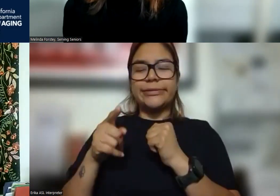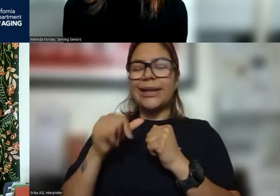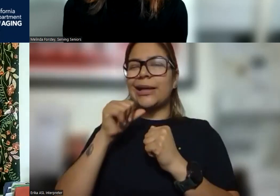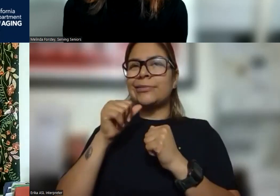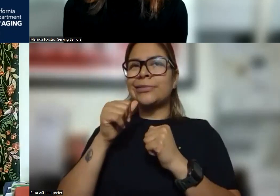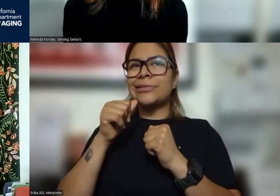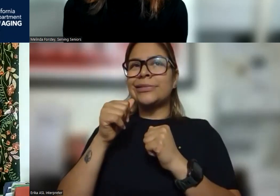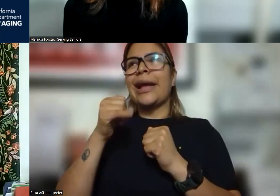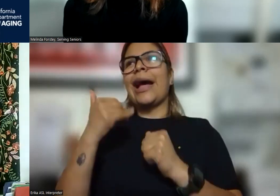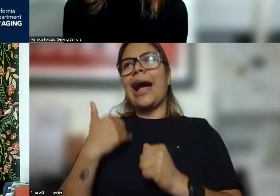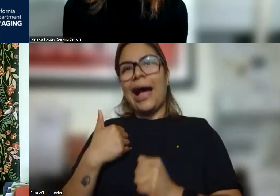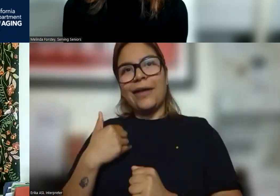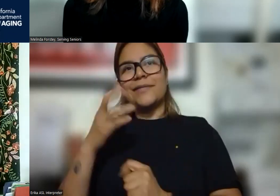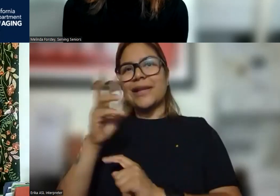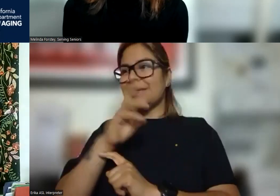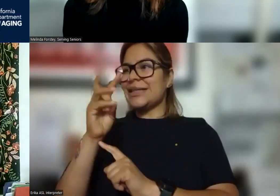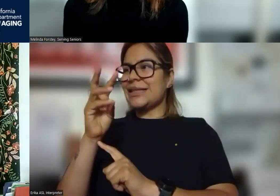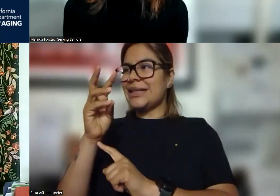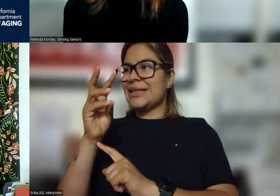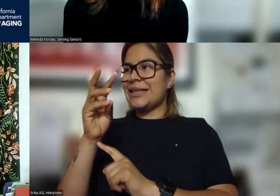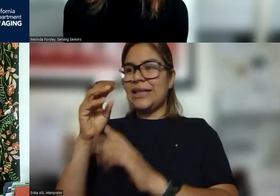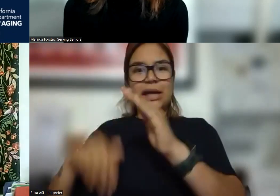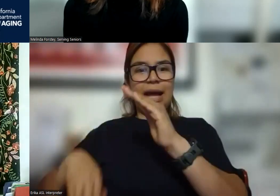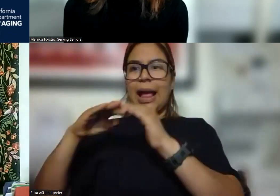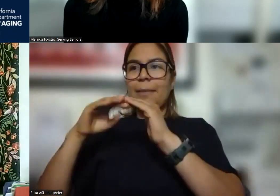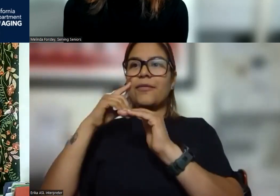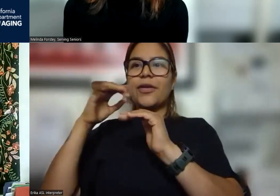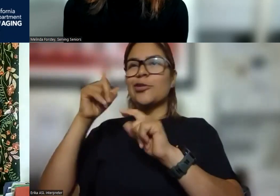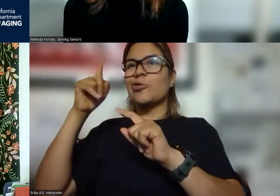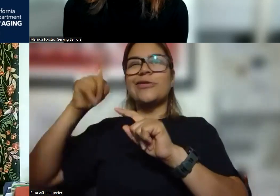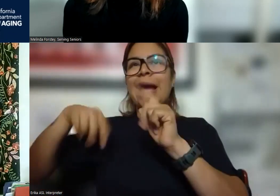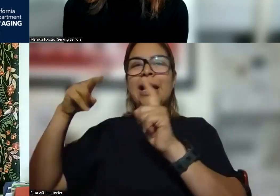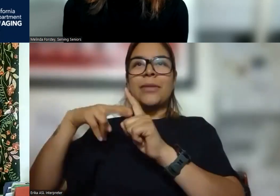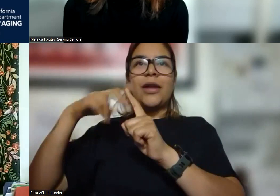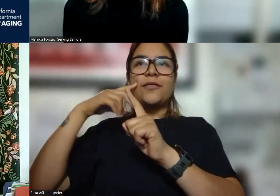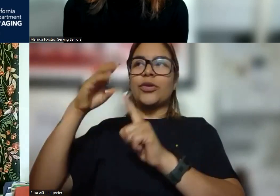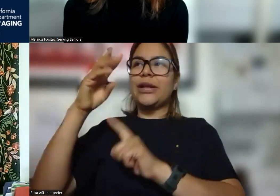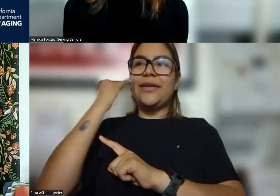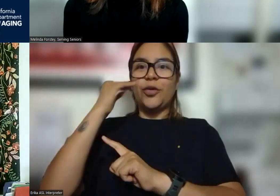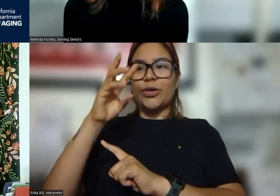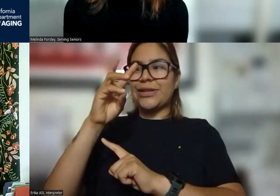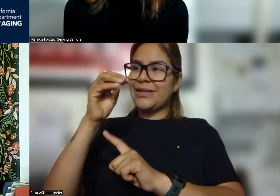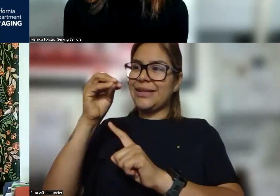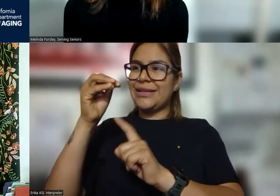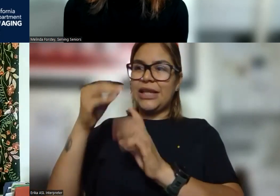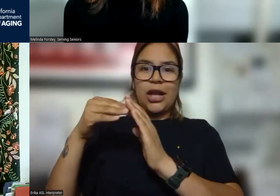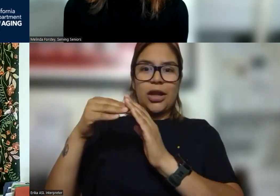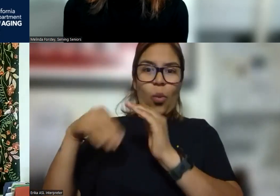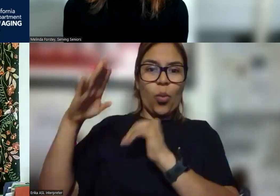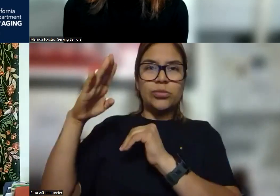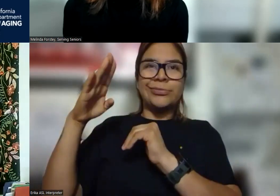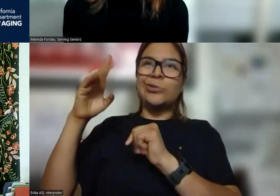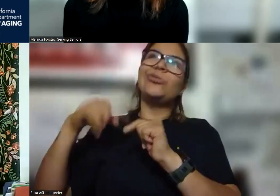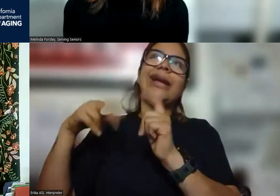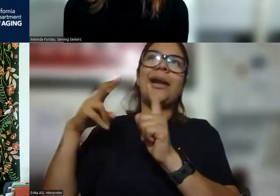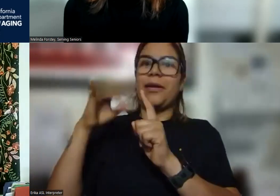upper age limit of 60. So you cannot apply for that voucher if you're older 60. So that takes you out of that running already.